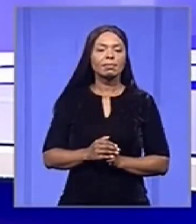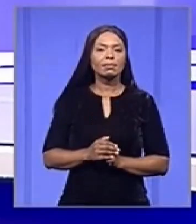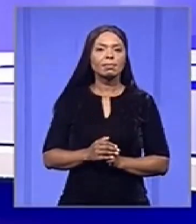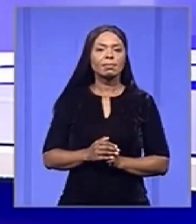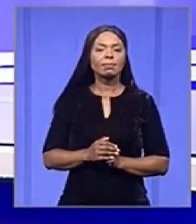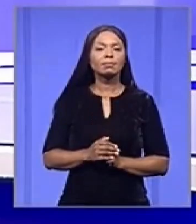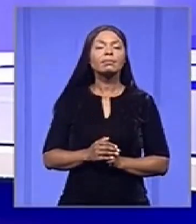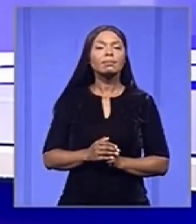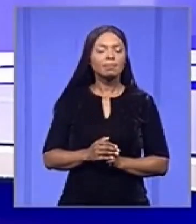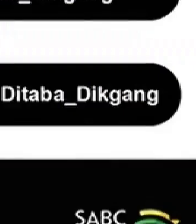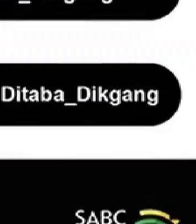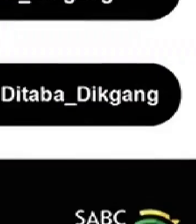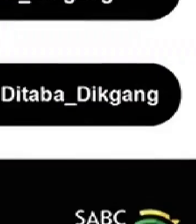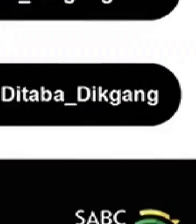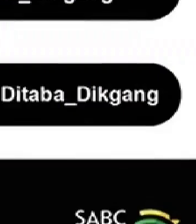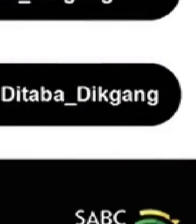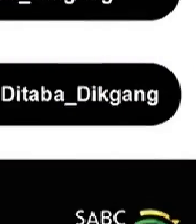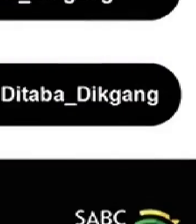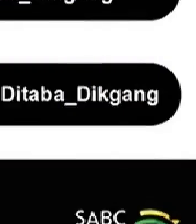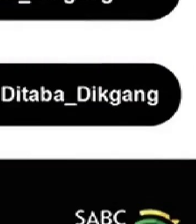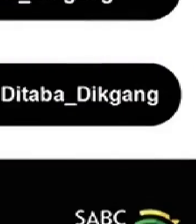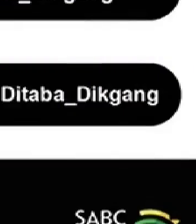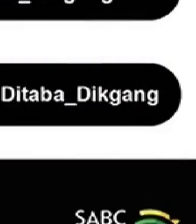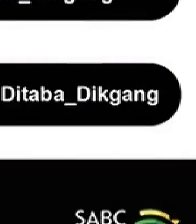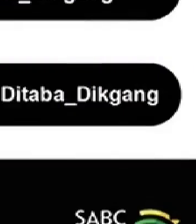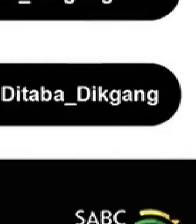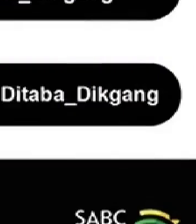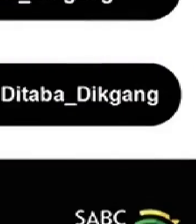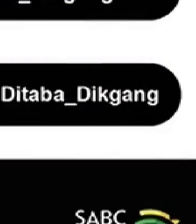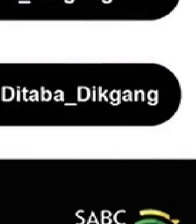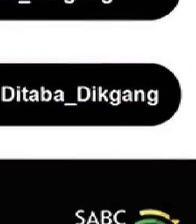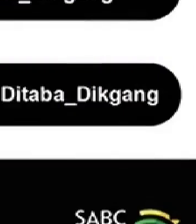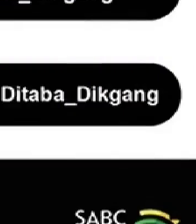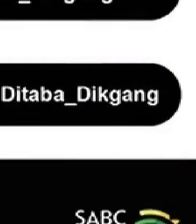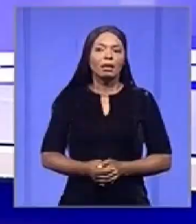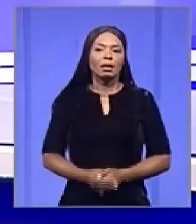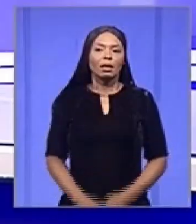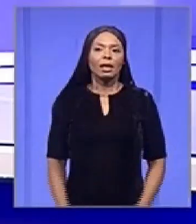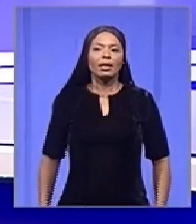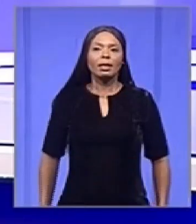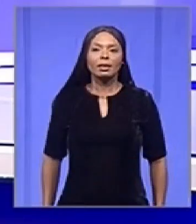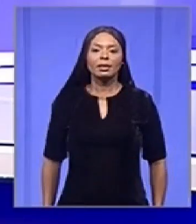Mogaetsi o gopola gore kgaso ena ya dikgang wa ka e fitlhela mo mafaratlhatlheng a bobegakgang.